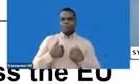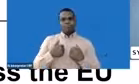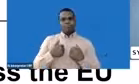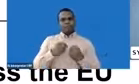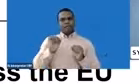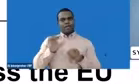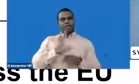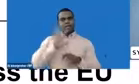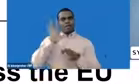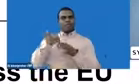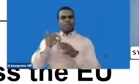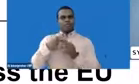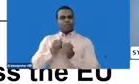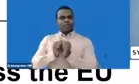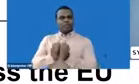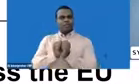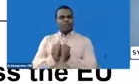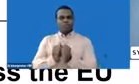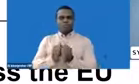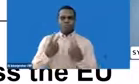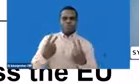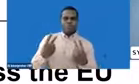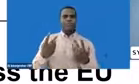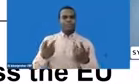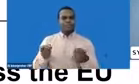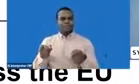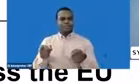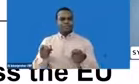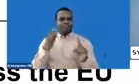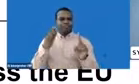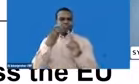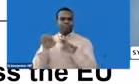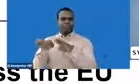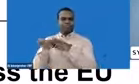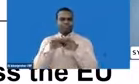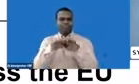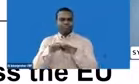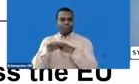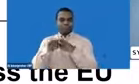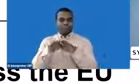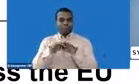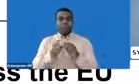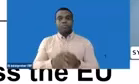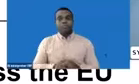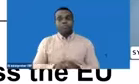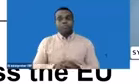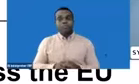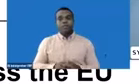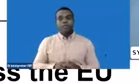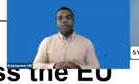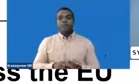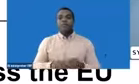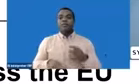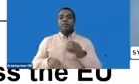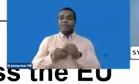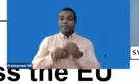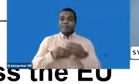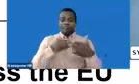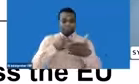And if these barriers are removed, the learning outcomes will be maximized for a broad range of learners.